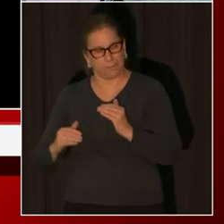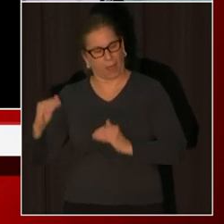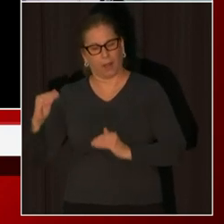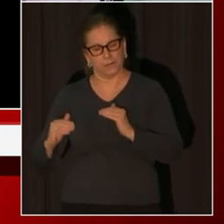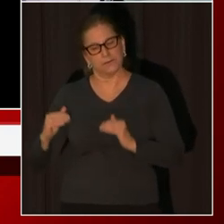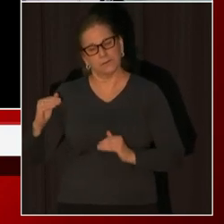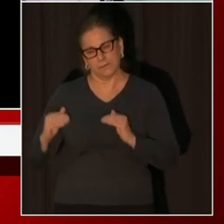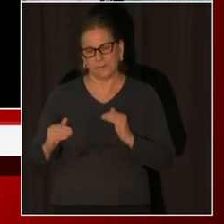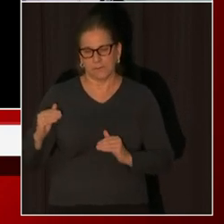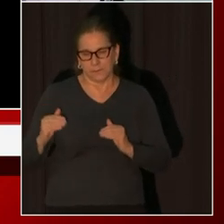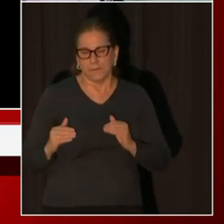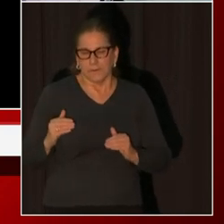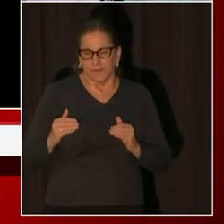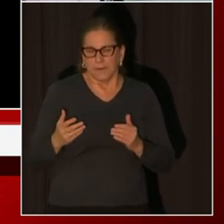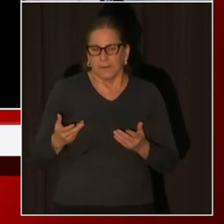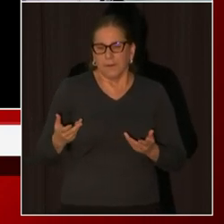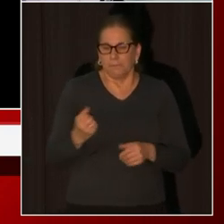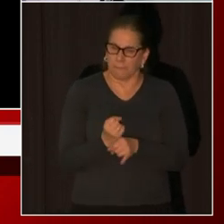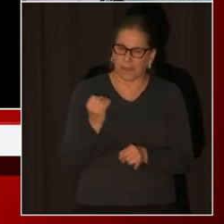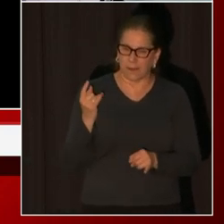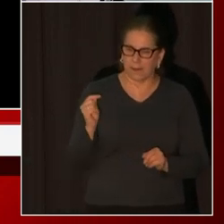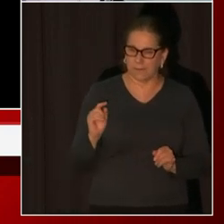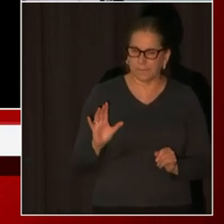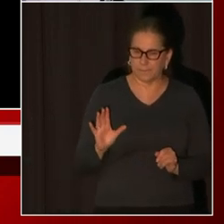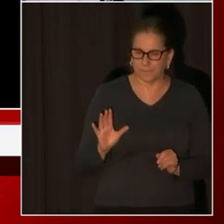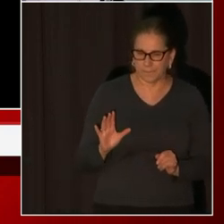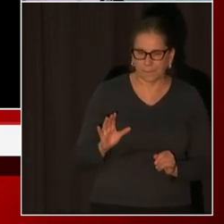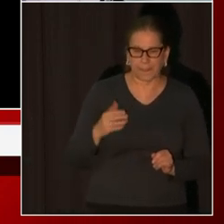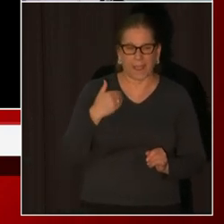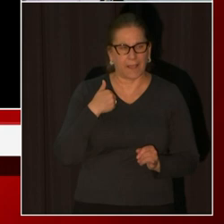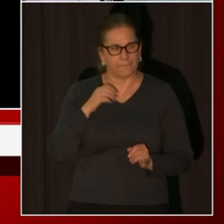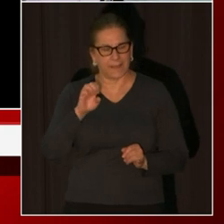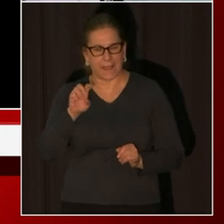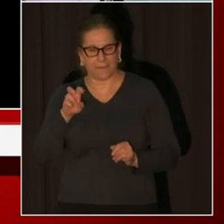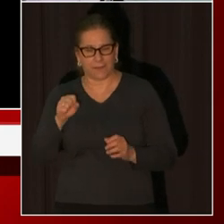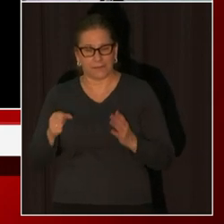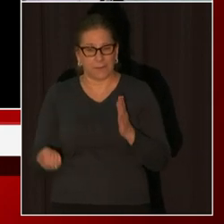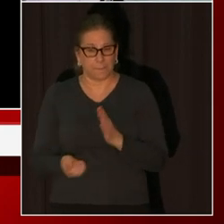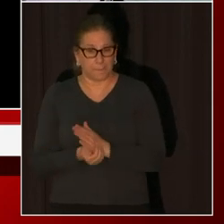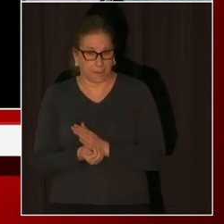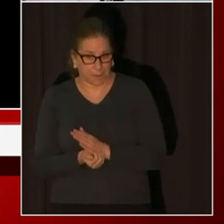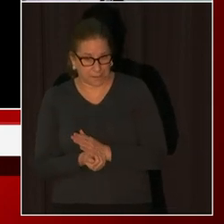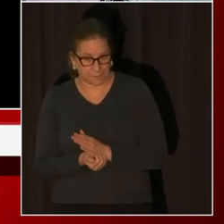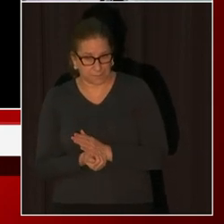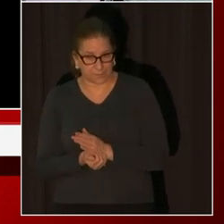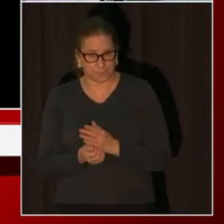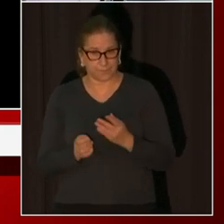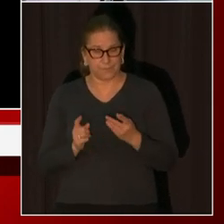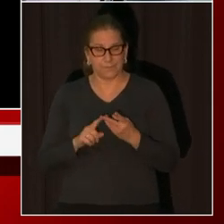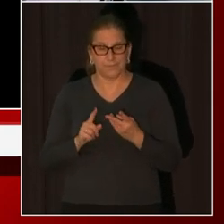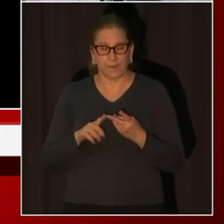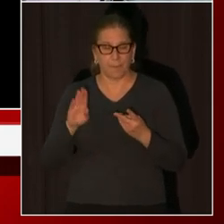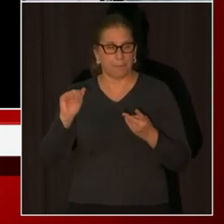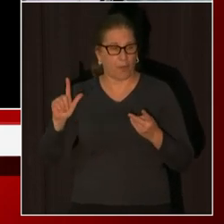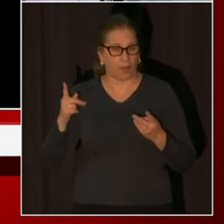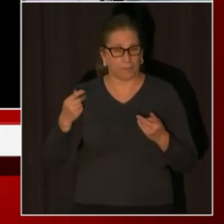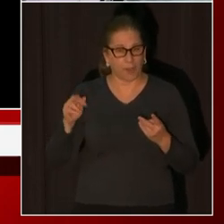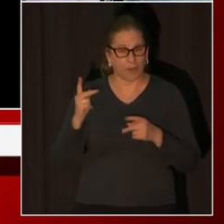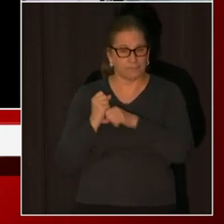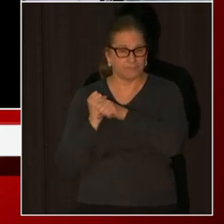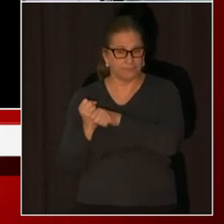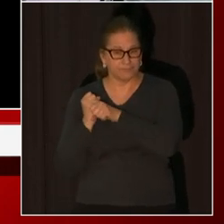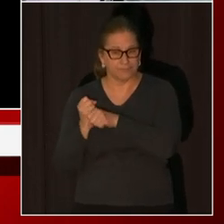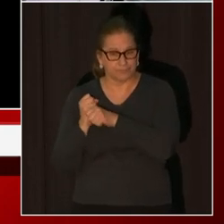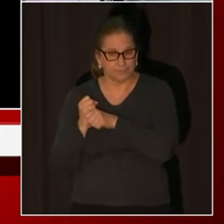capture additional revenue from the ballpark stadium bond defeasance. So what this means is there was a law passed